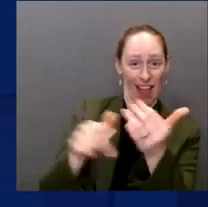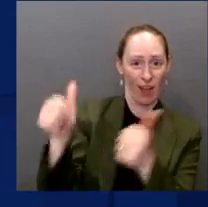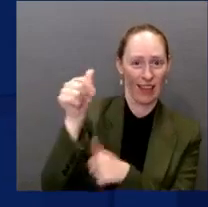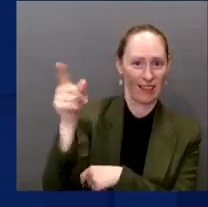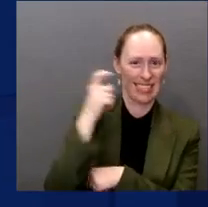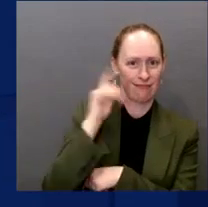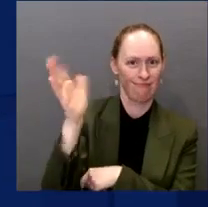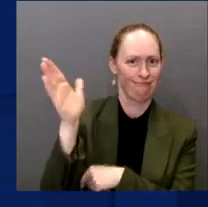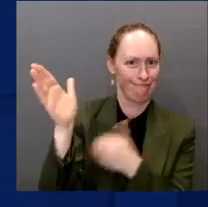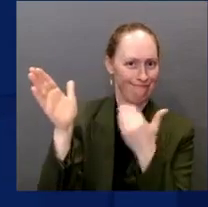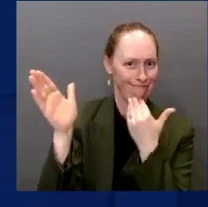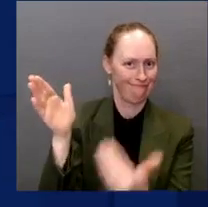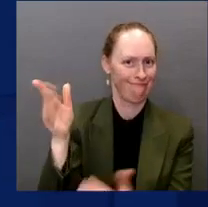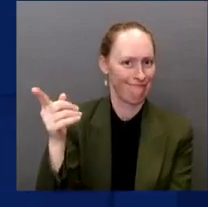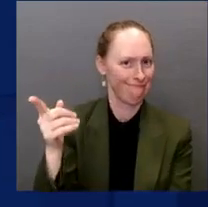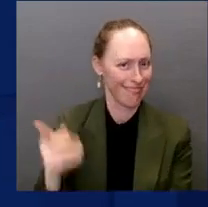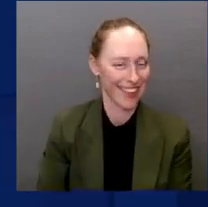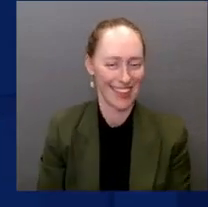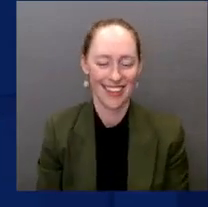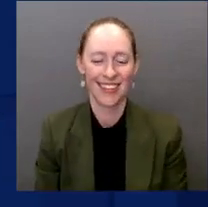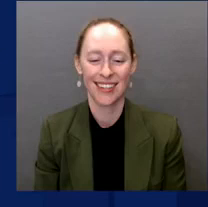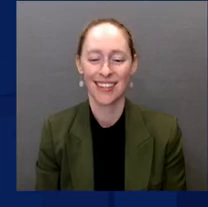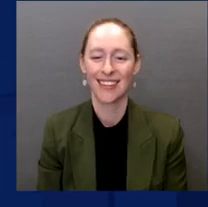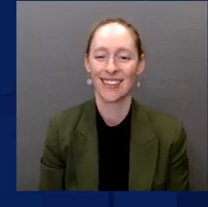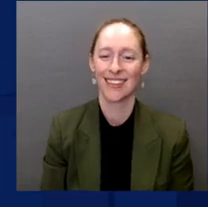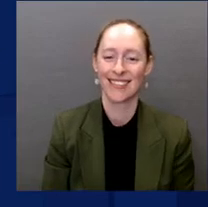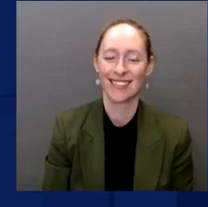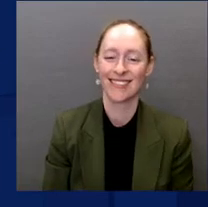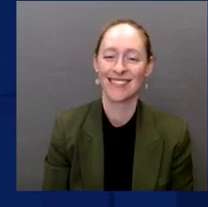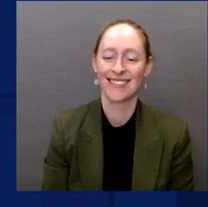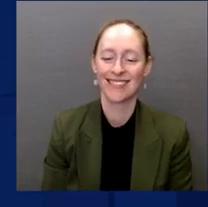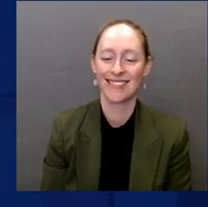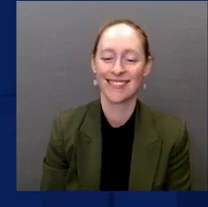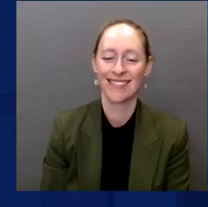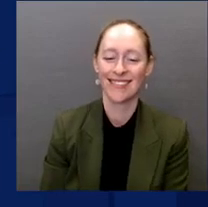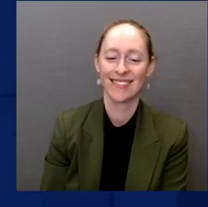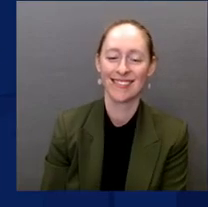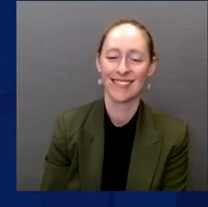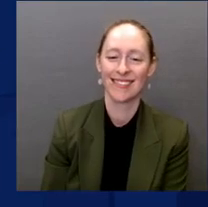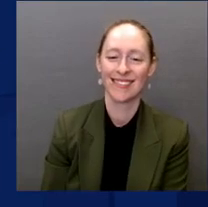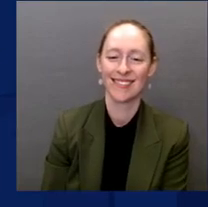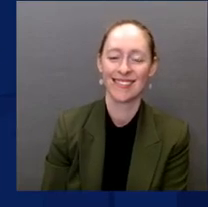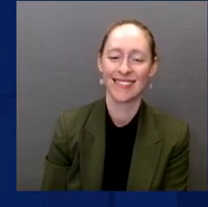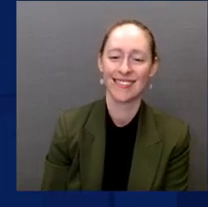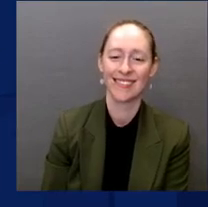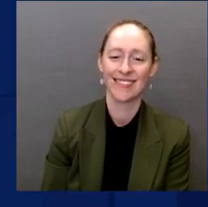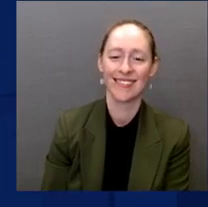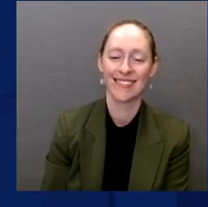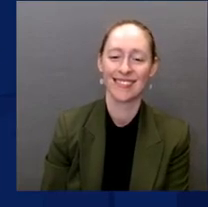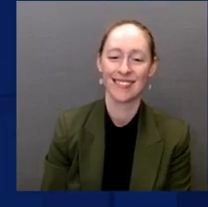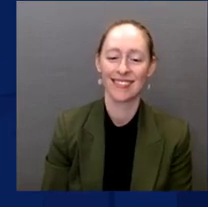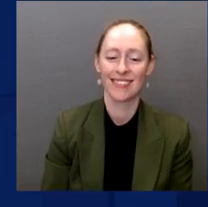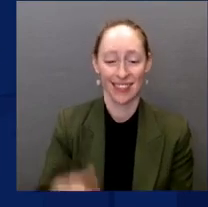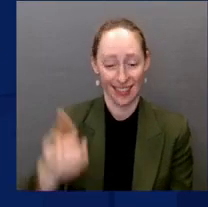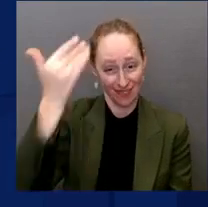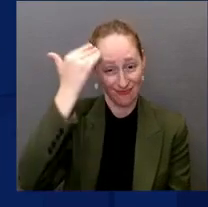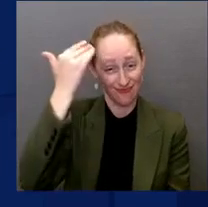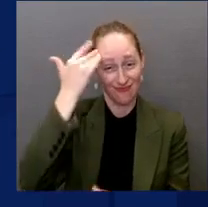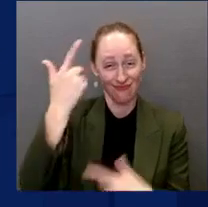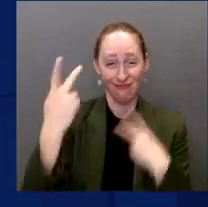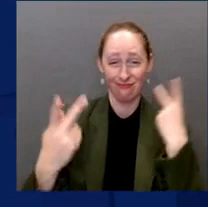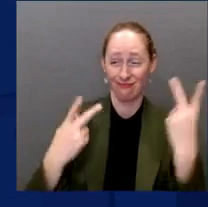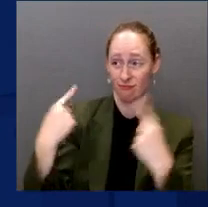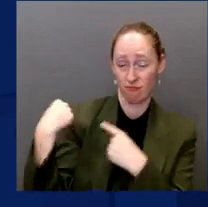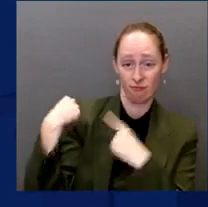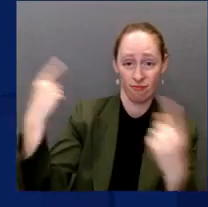it's been over 50 years, to state the obvious. You all know it well. Since President Nixon convened the original White House Conference on Hunger, Nutrition,